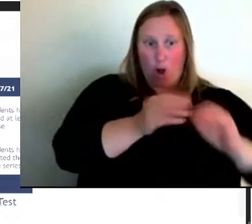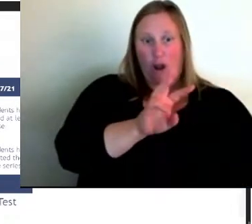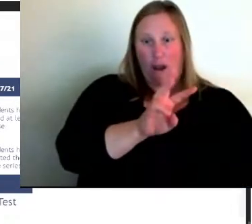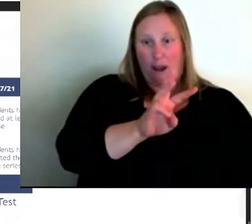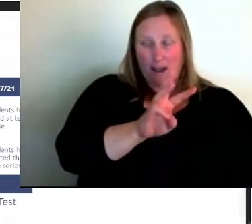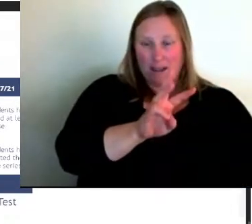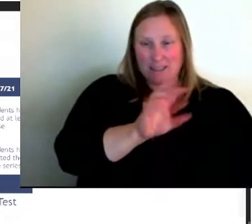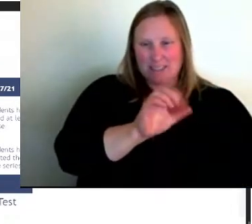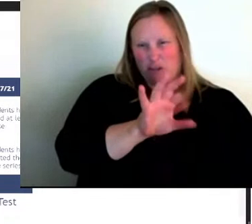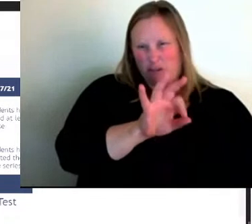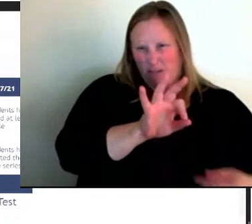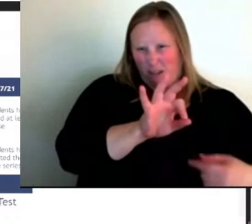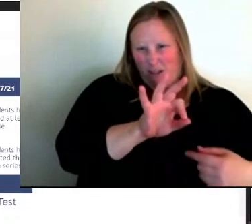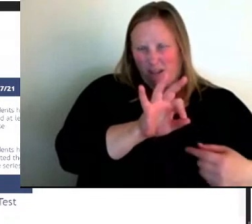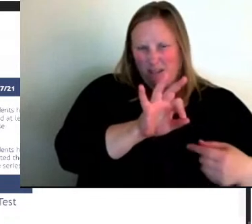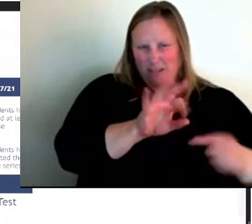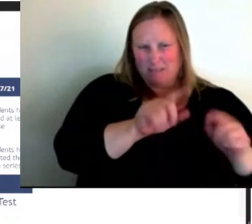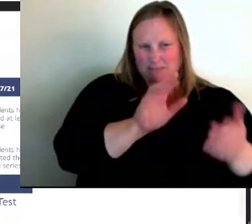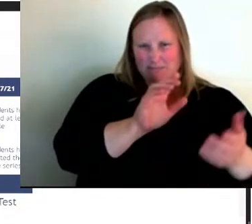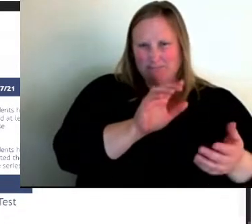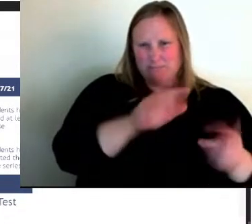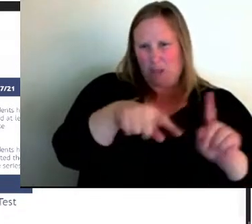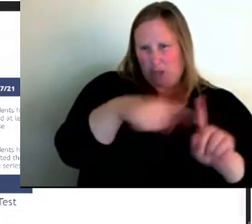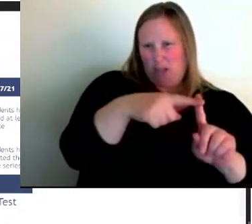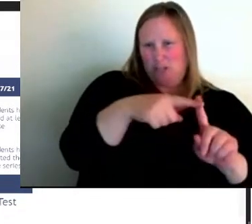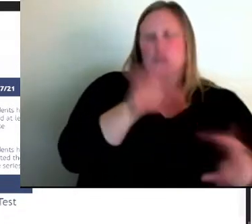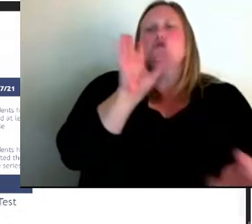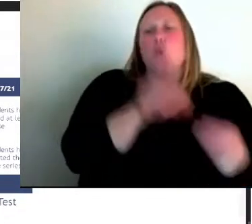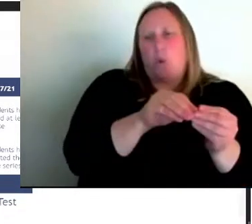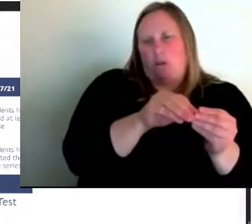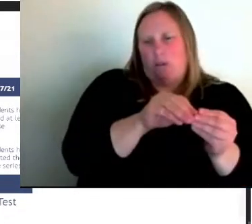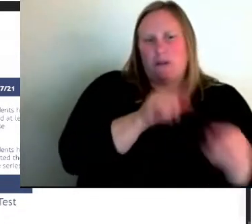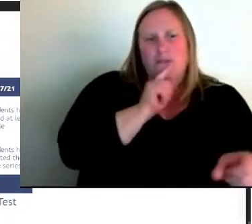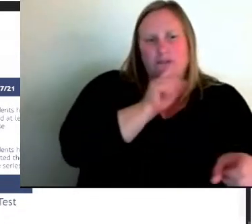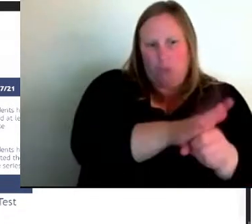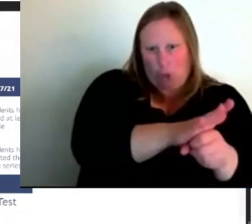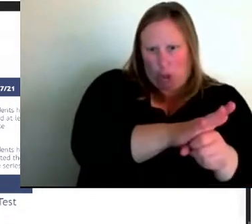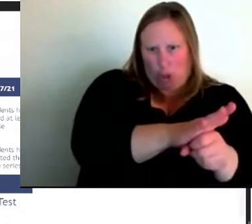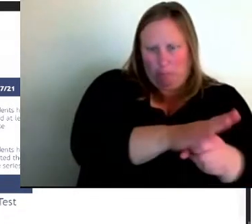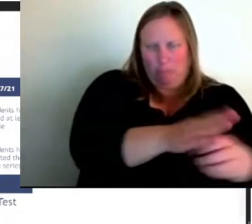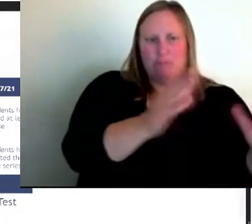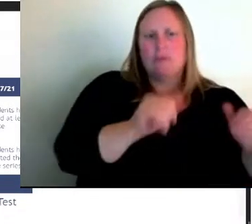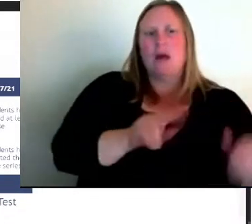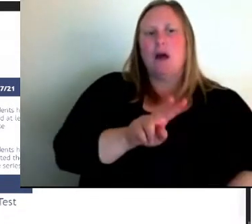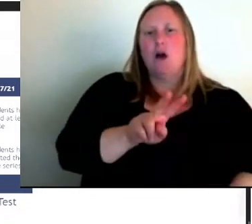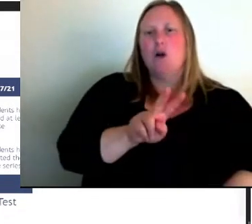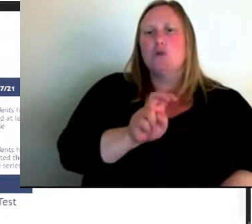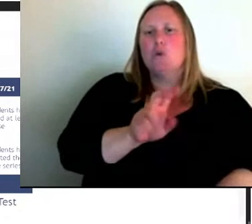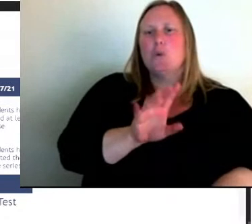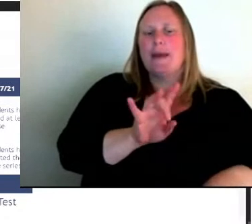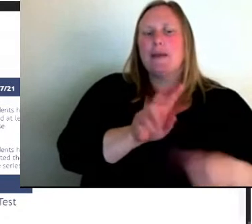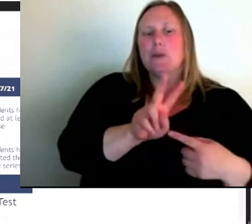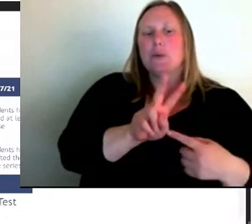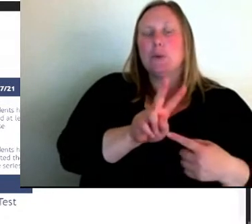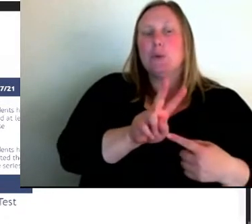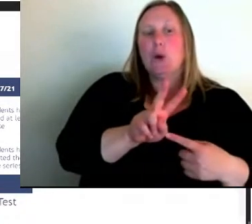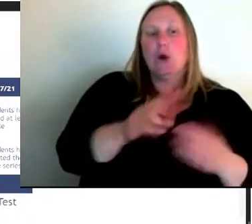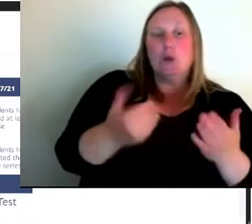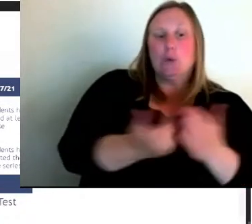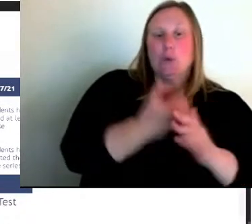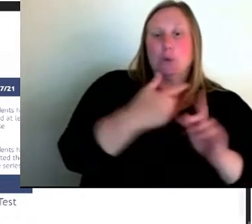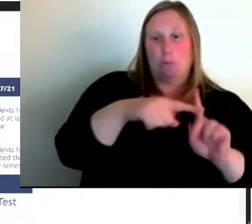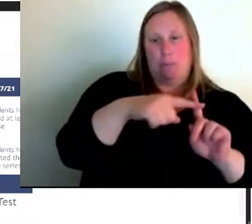609,561 total confirmed cases is there, and 282 newly reported confirmed cases, and our 7-day average